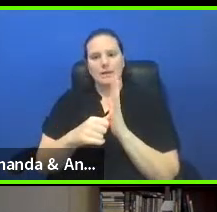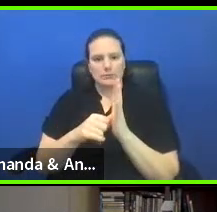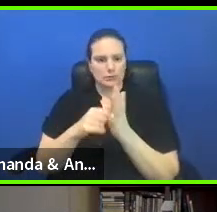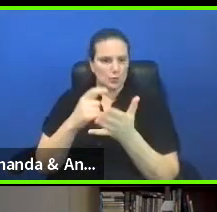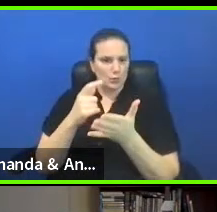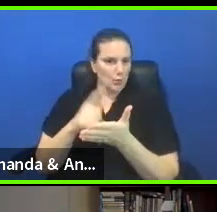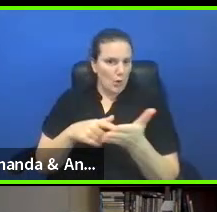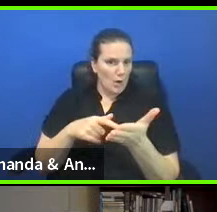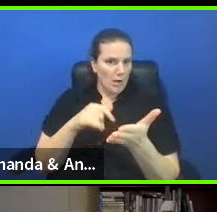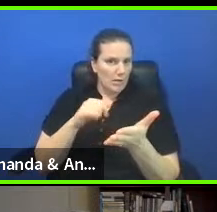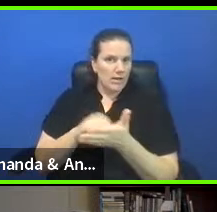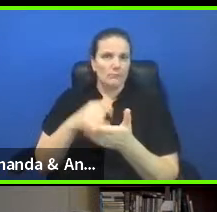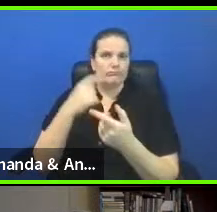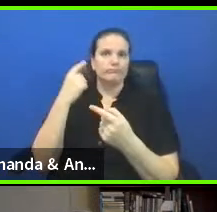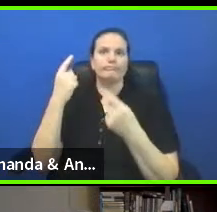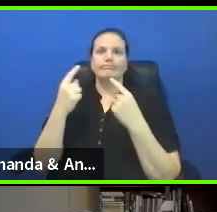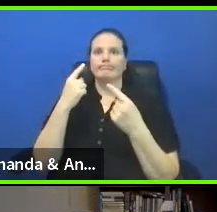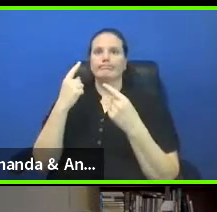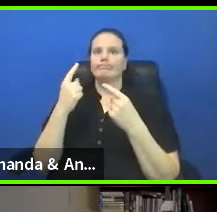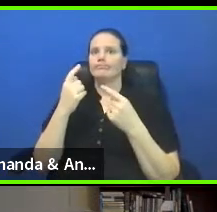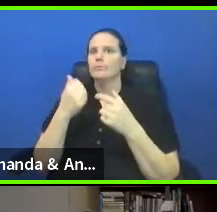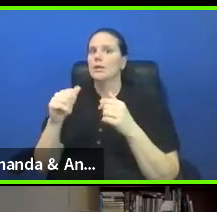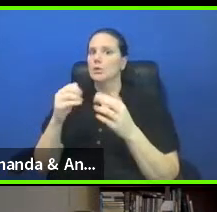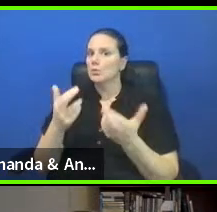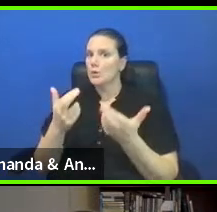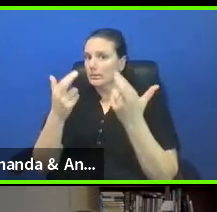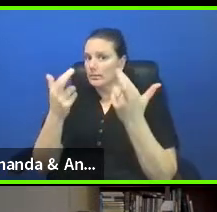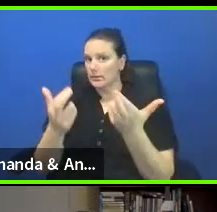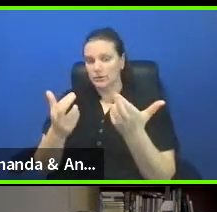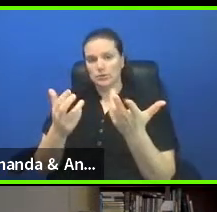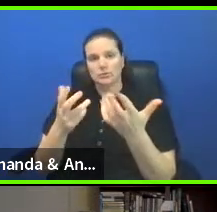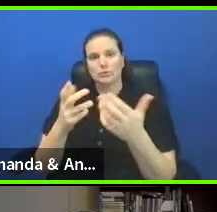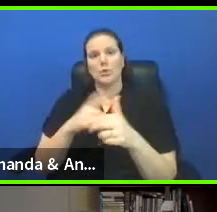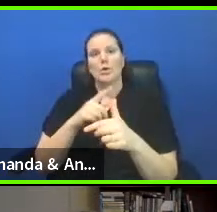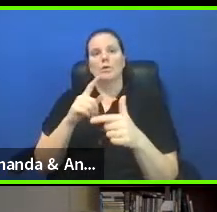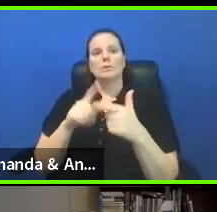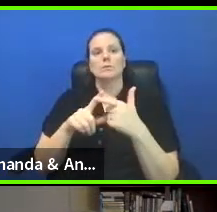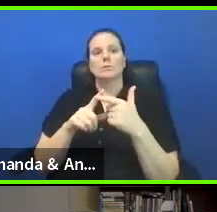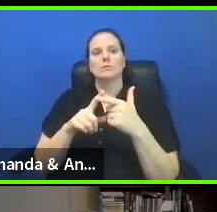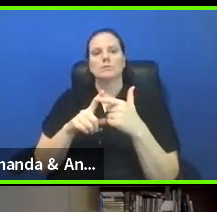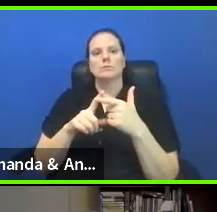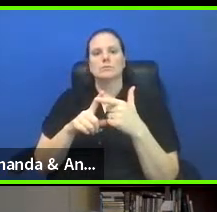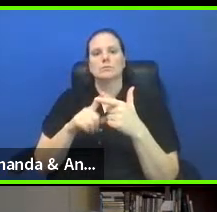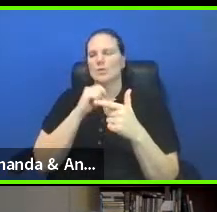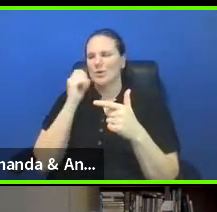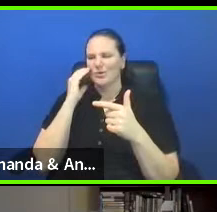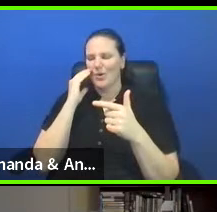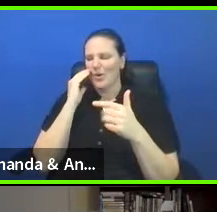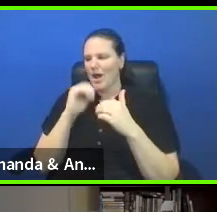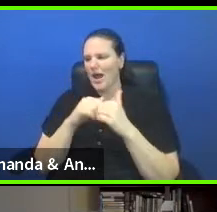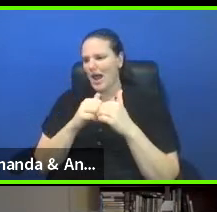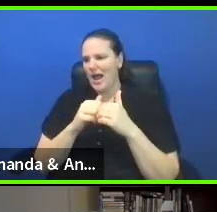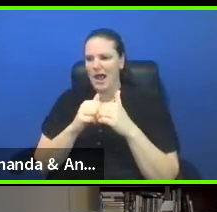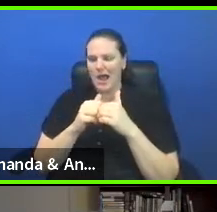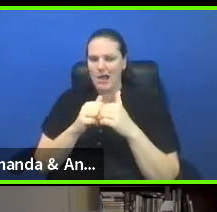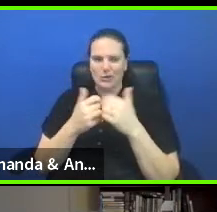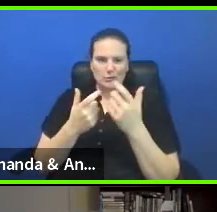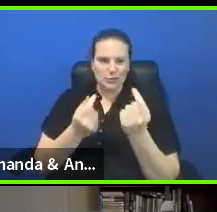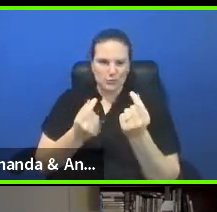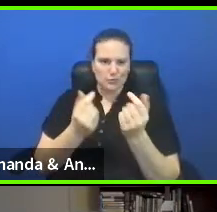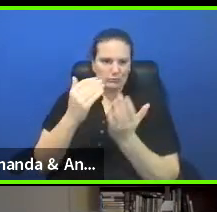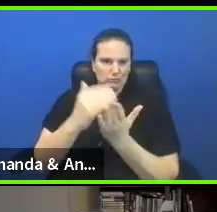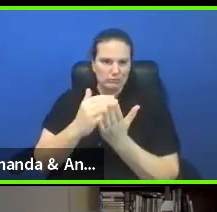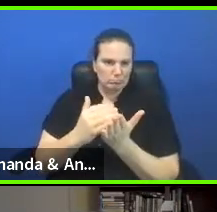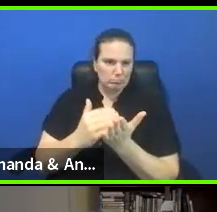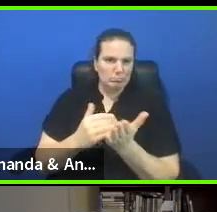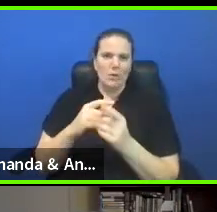is it that they're considering and any recommendations, or like, we don't need to know how the sausage is made, but knowing what